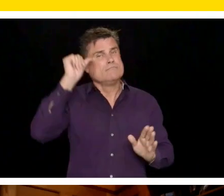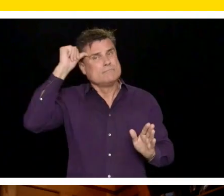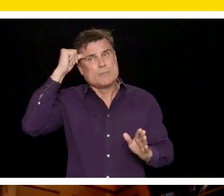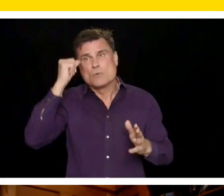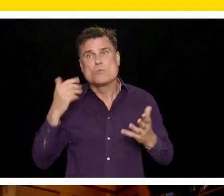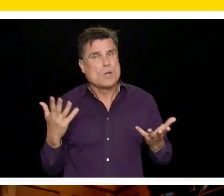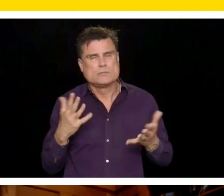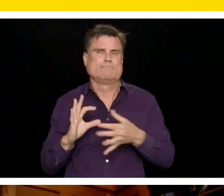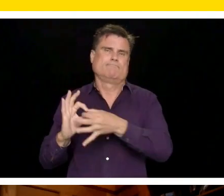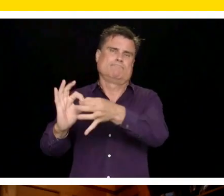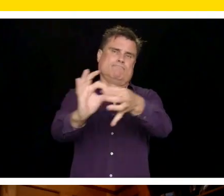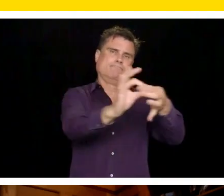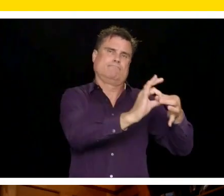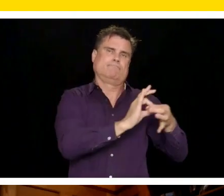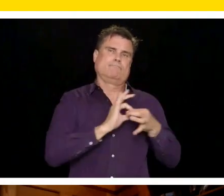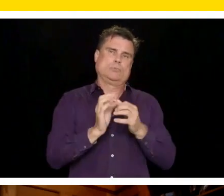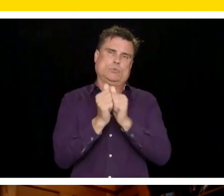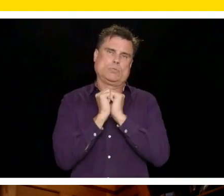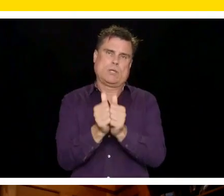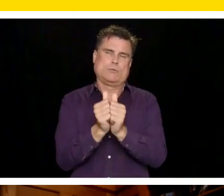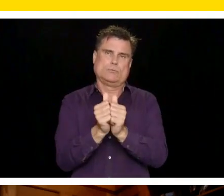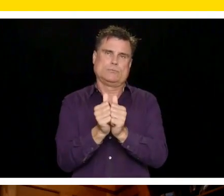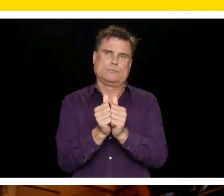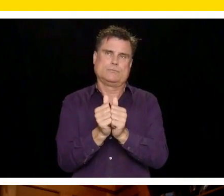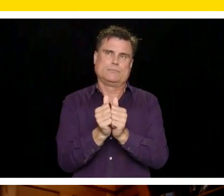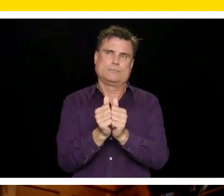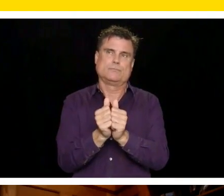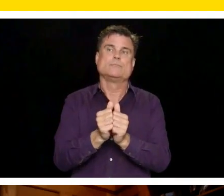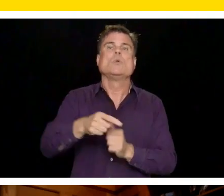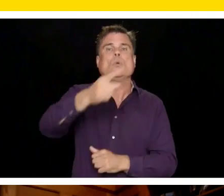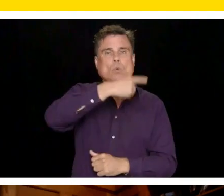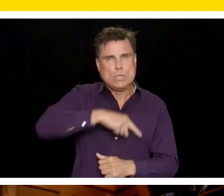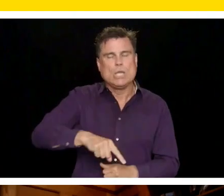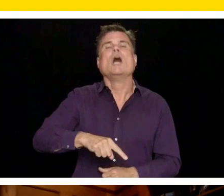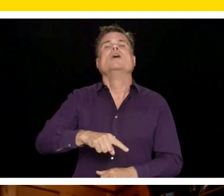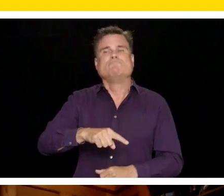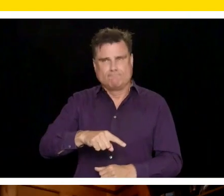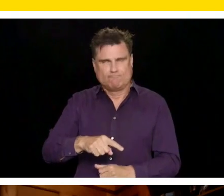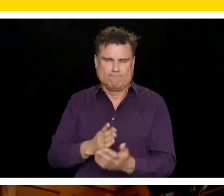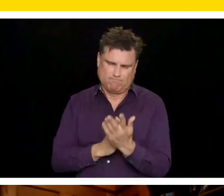this together, not leaving people behind. Thank you